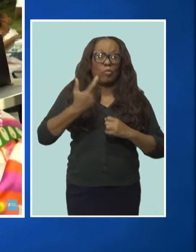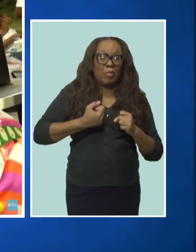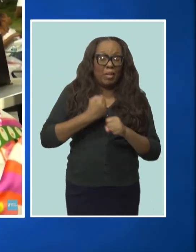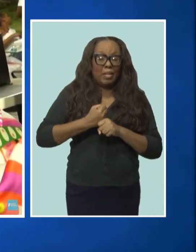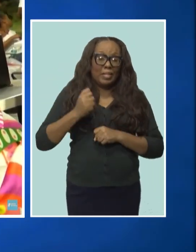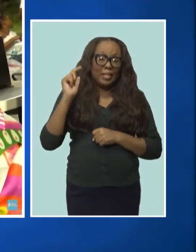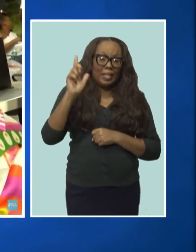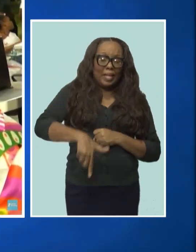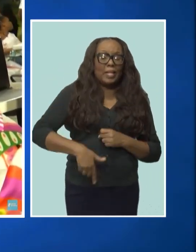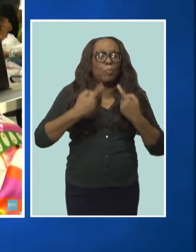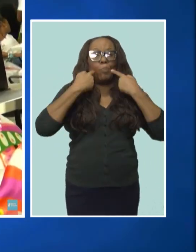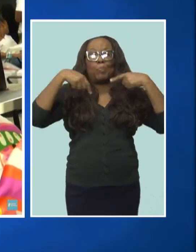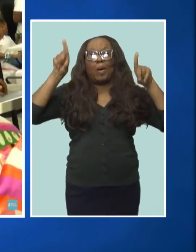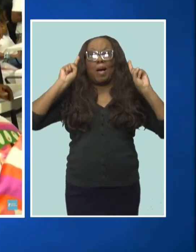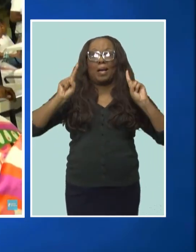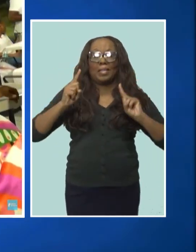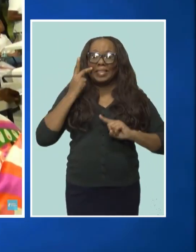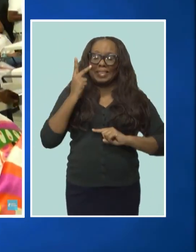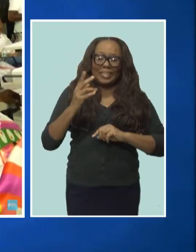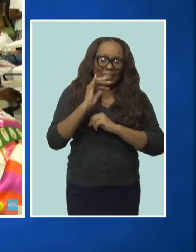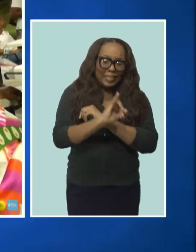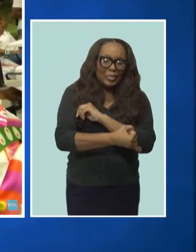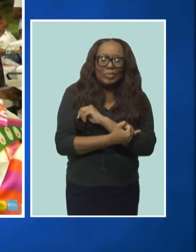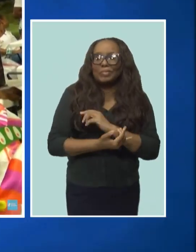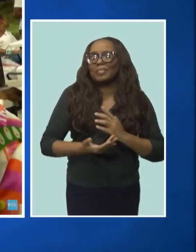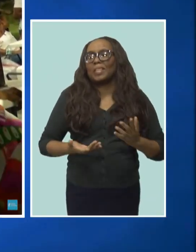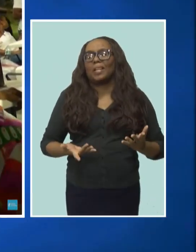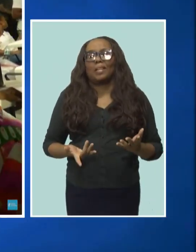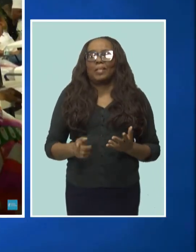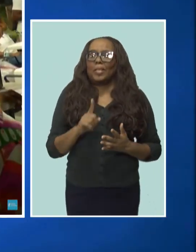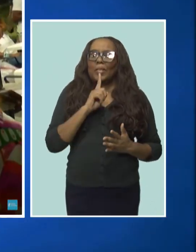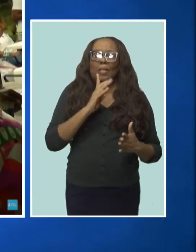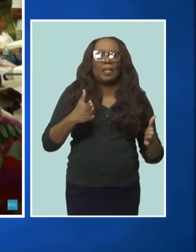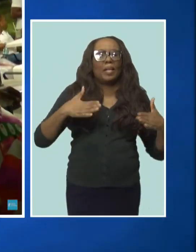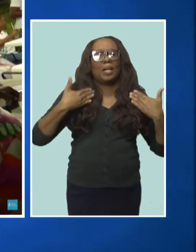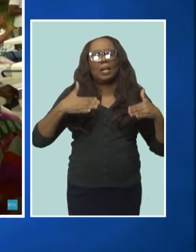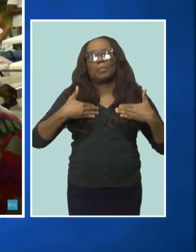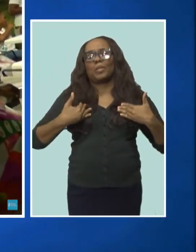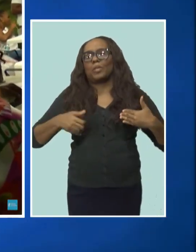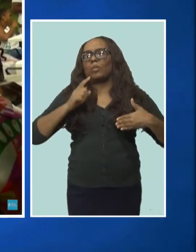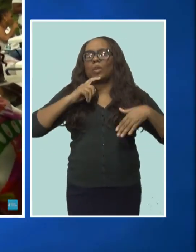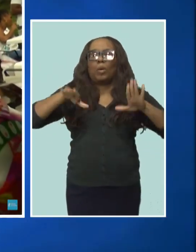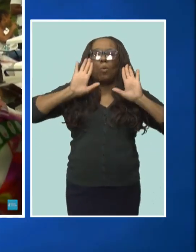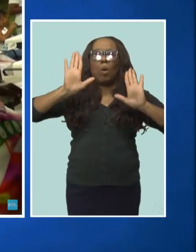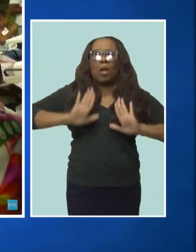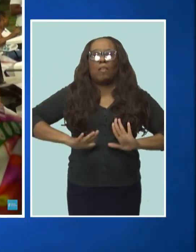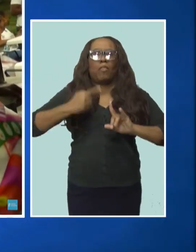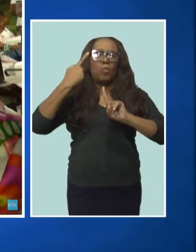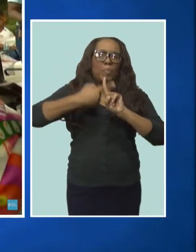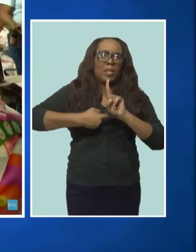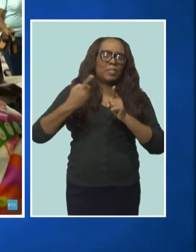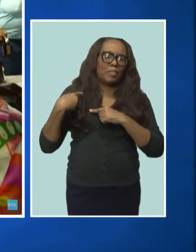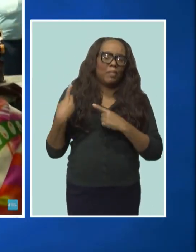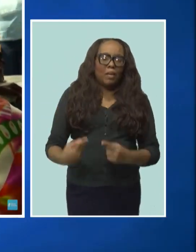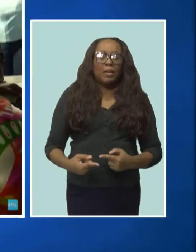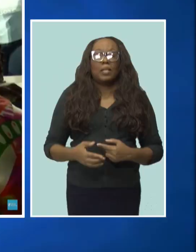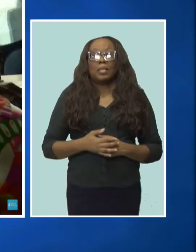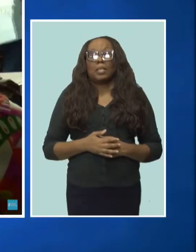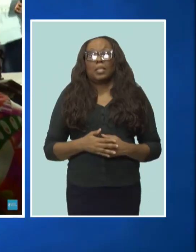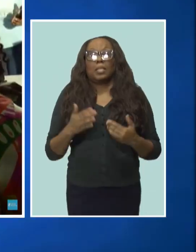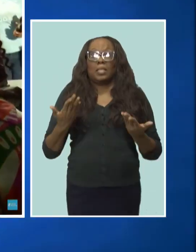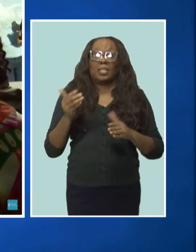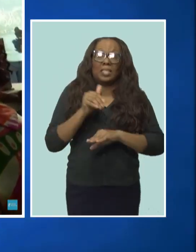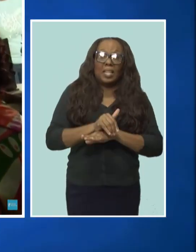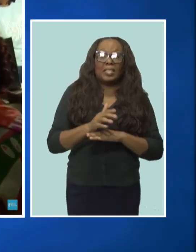what St. Joseph is to the people of Barbados, and I have to say that it's been a wonderful month so far. Tonight's event,